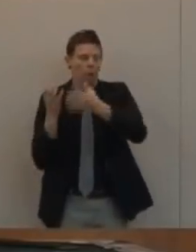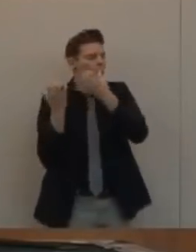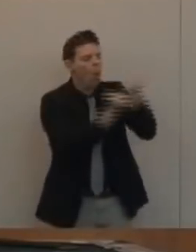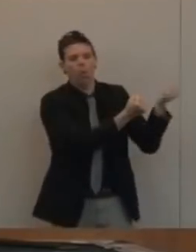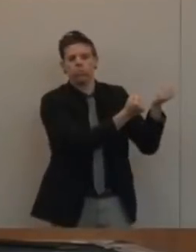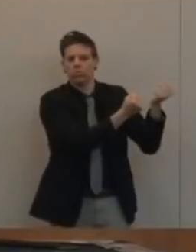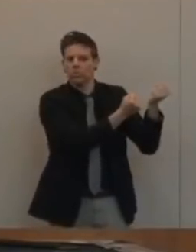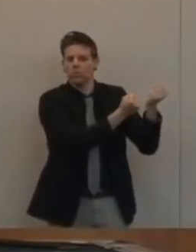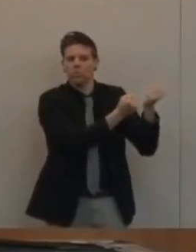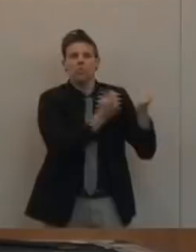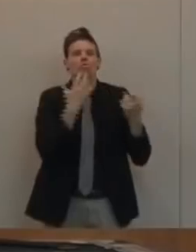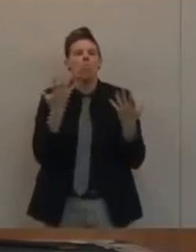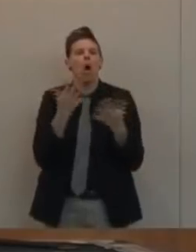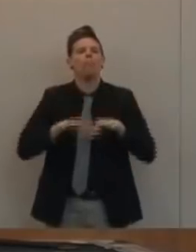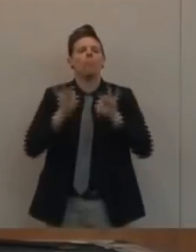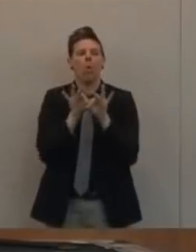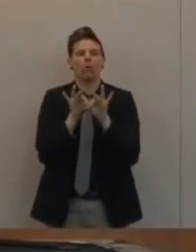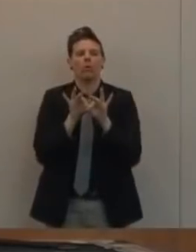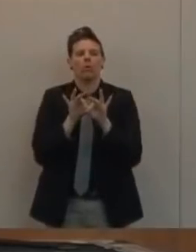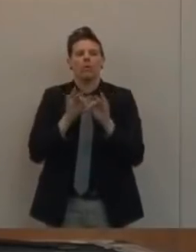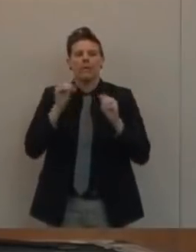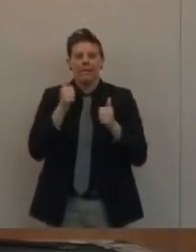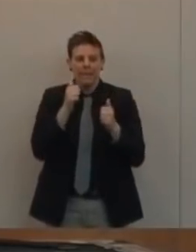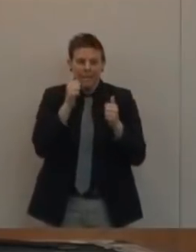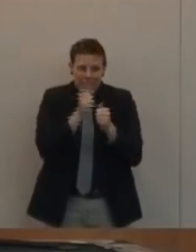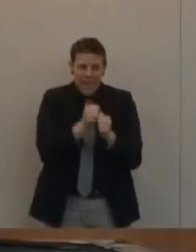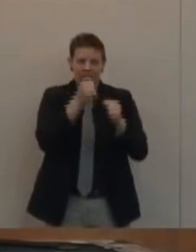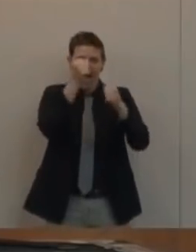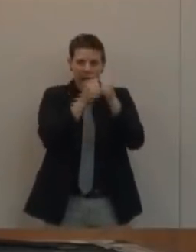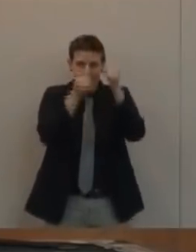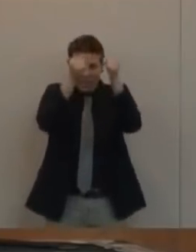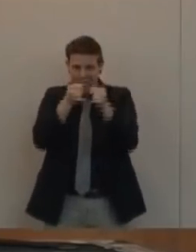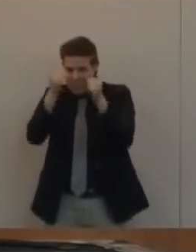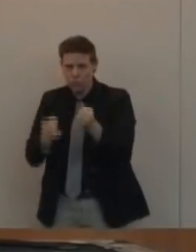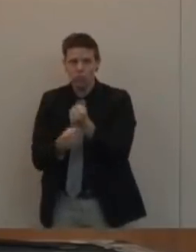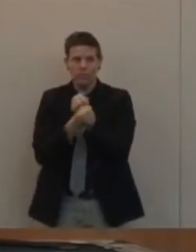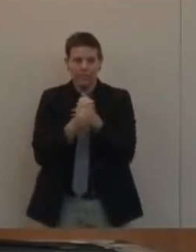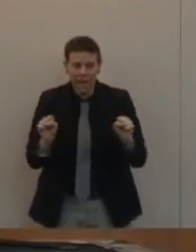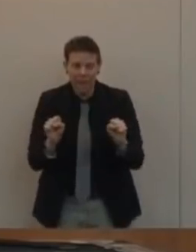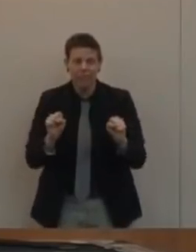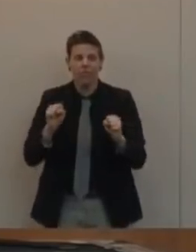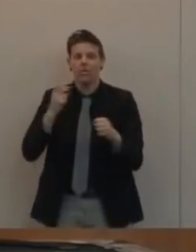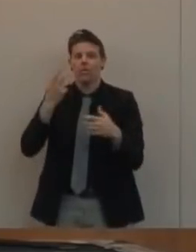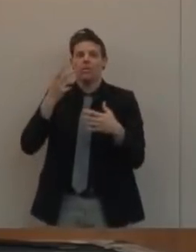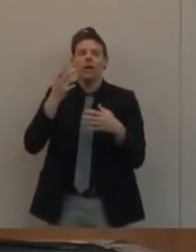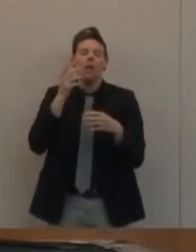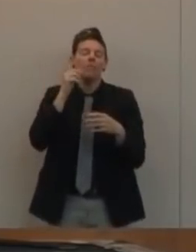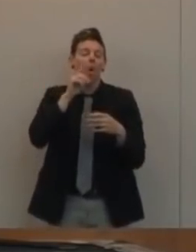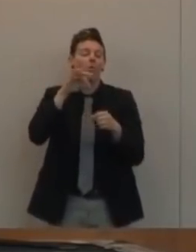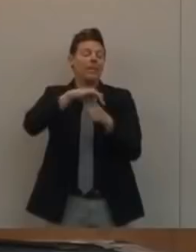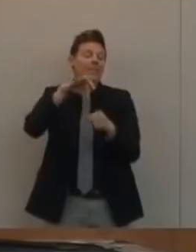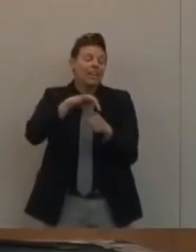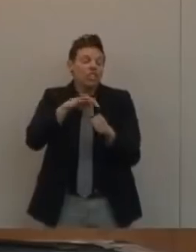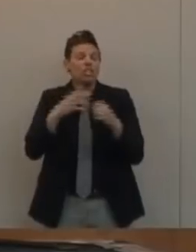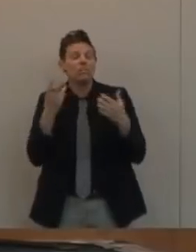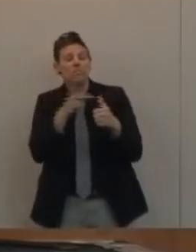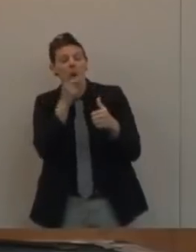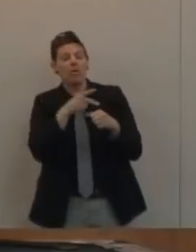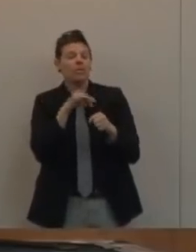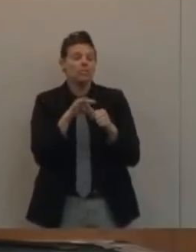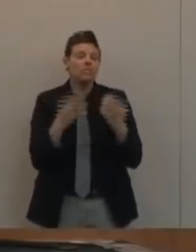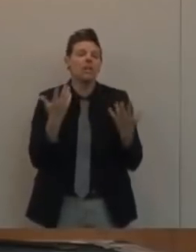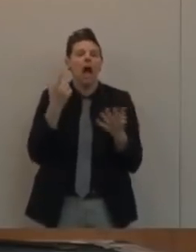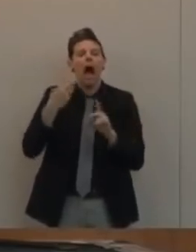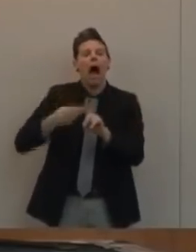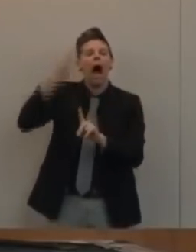residents safe. And I think the primaries and voting are a particularly high-risk